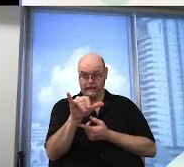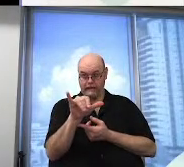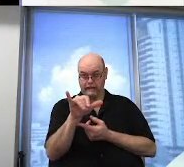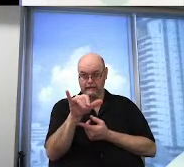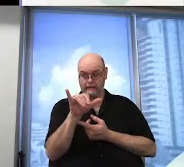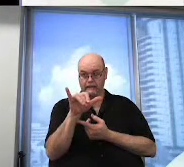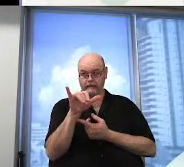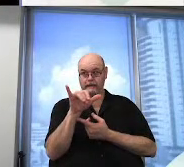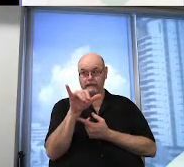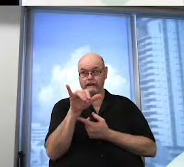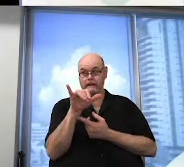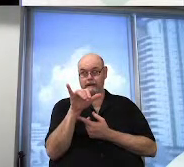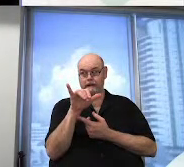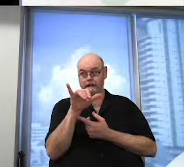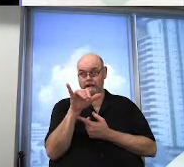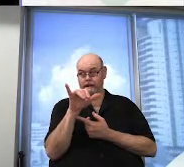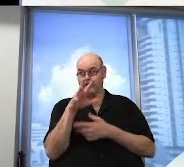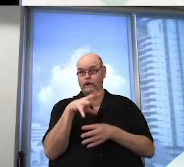completed,